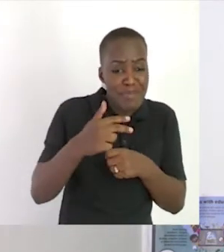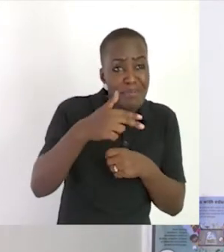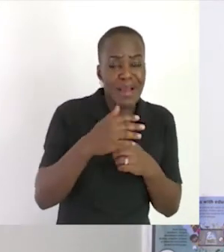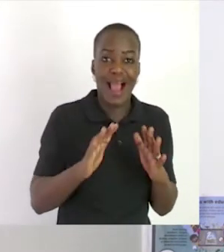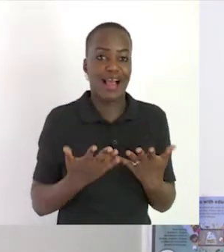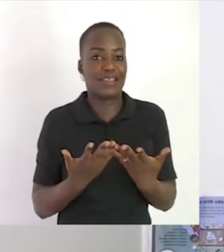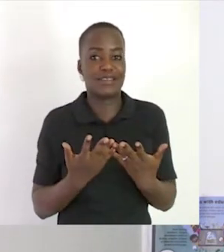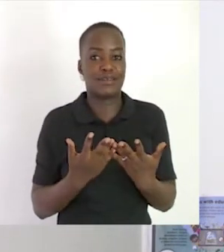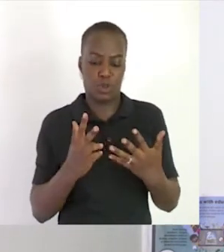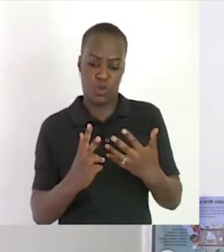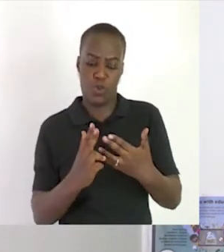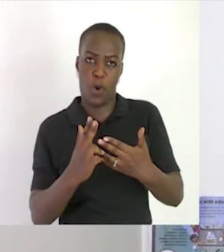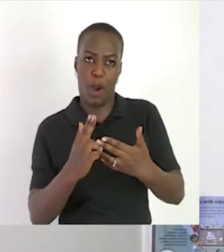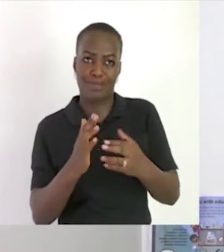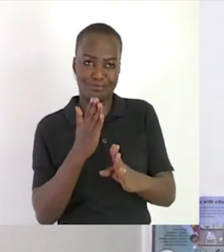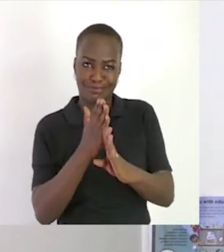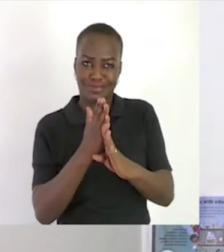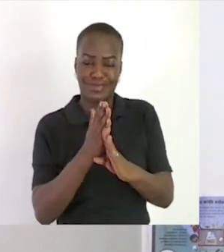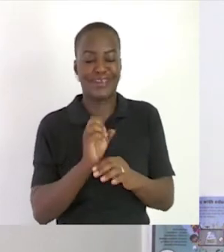Just make sure you don't cut the words off.